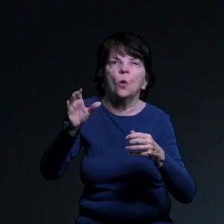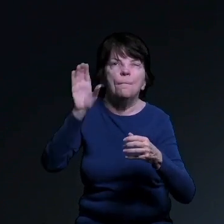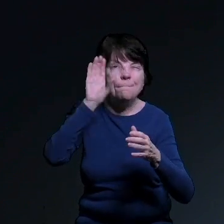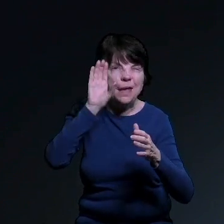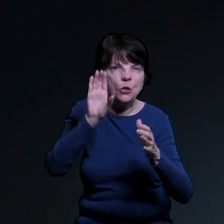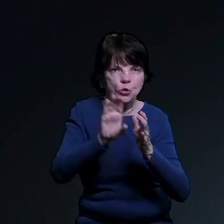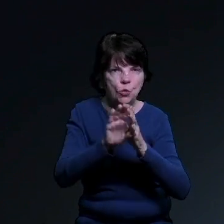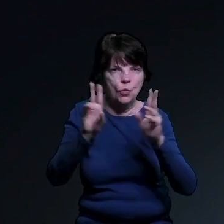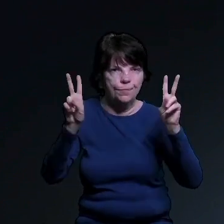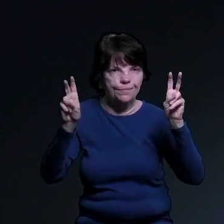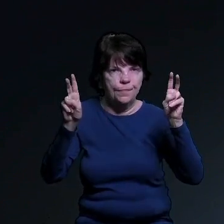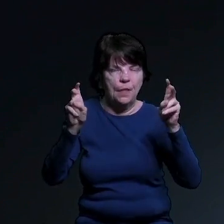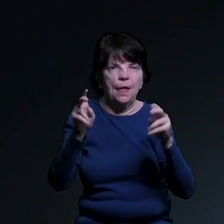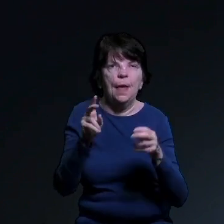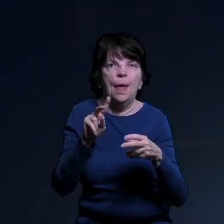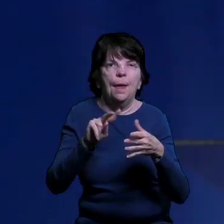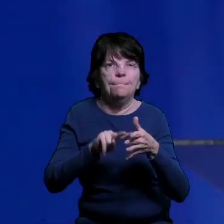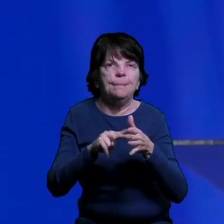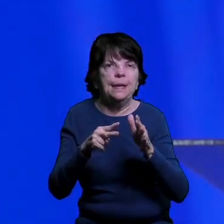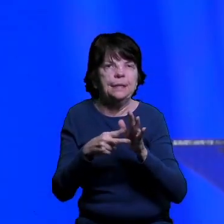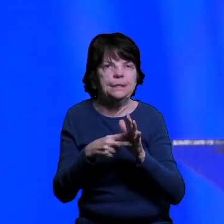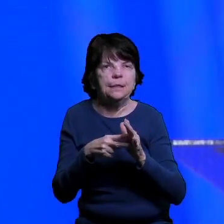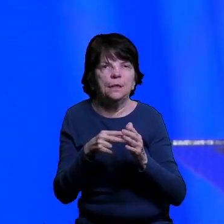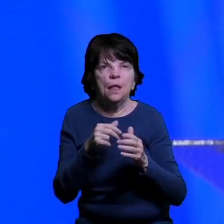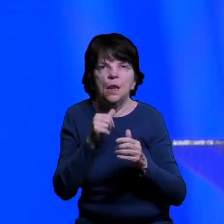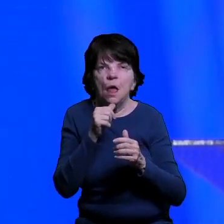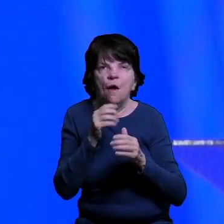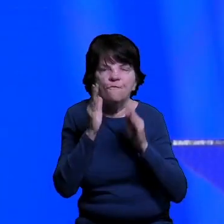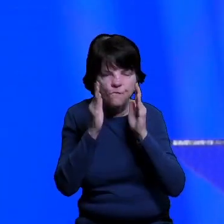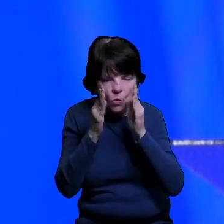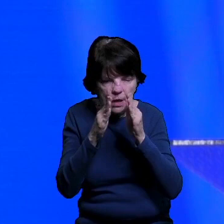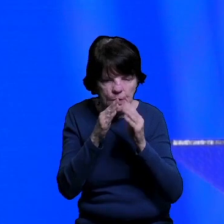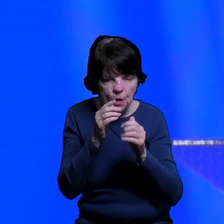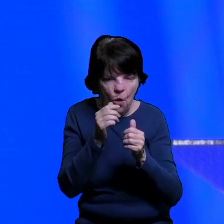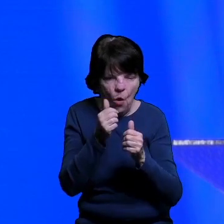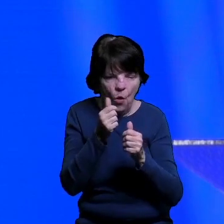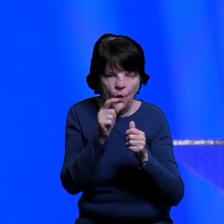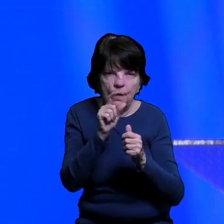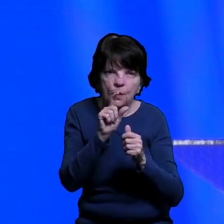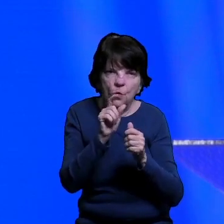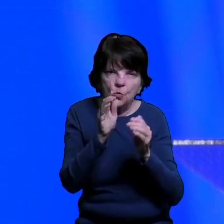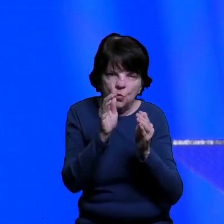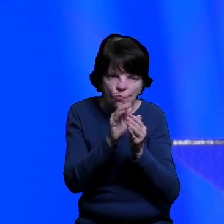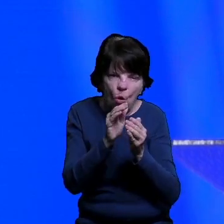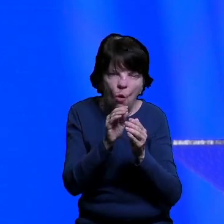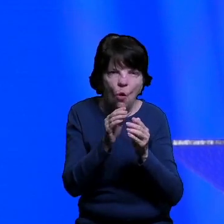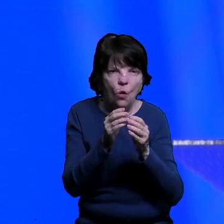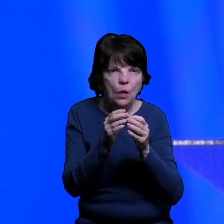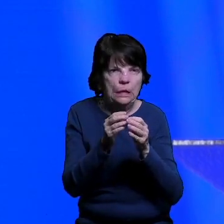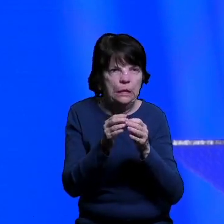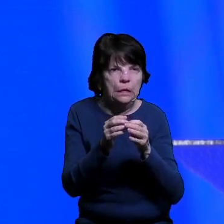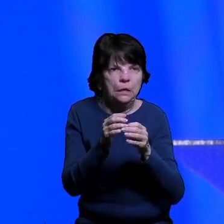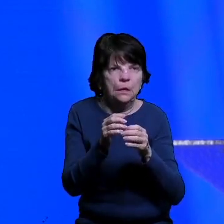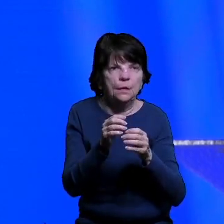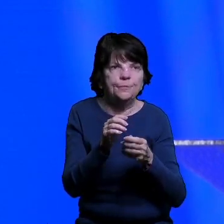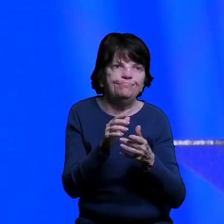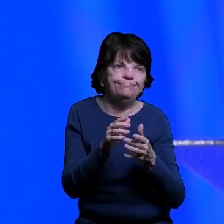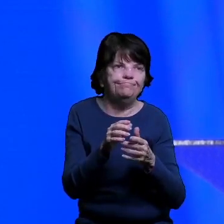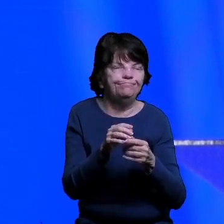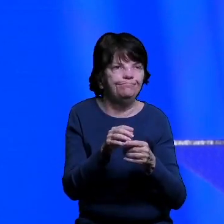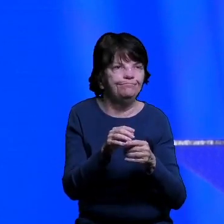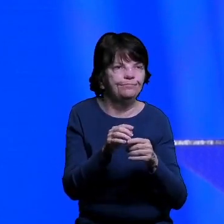bigger picture. There are times that I have seen people in life that don't see the bigger picture